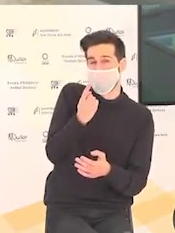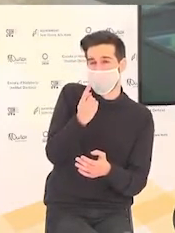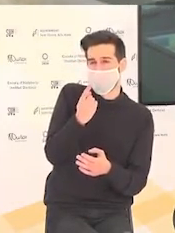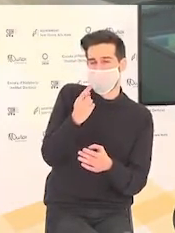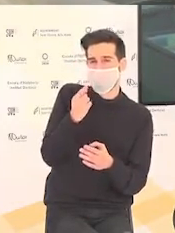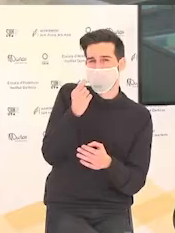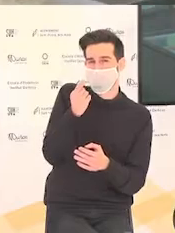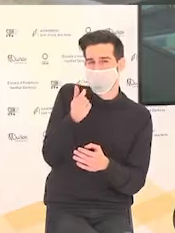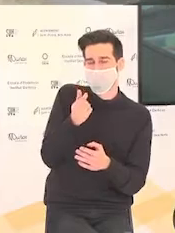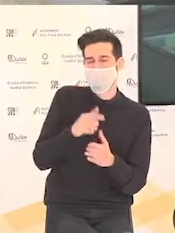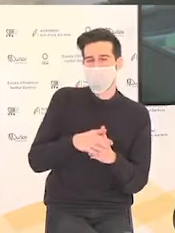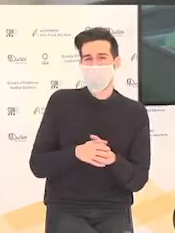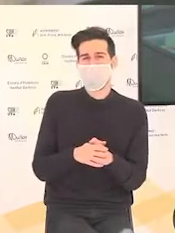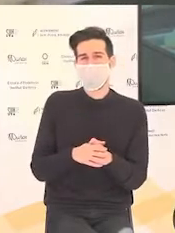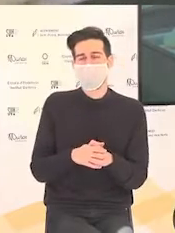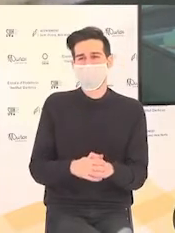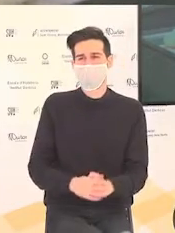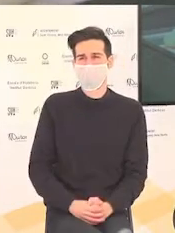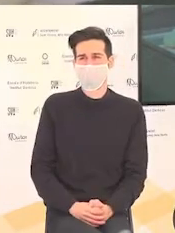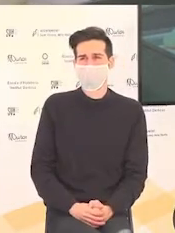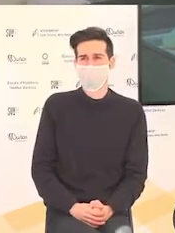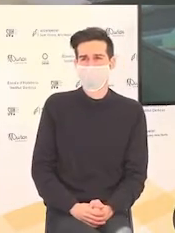it's just to use it like glue to